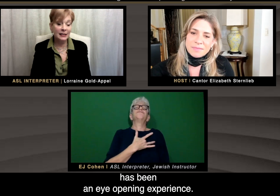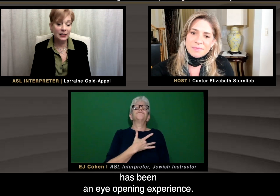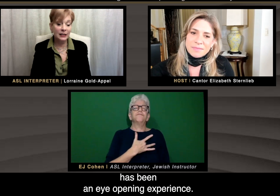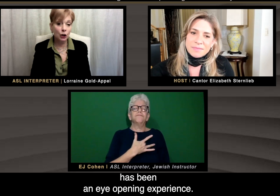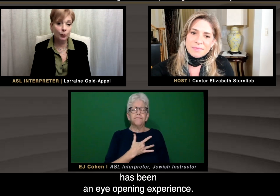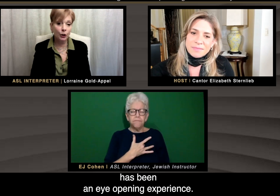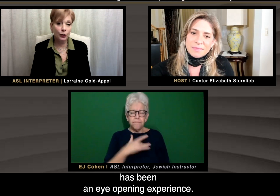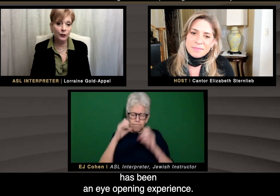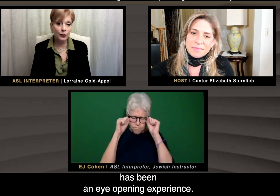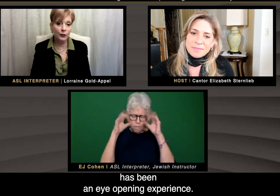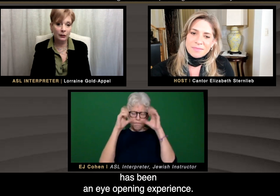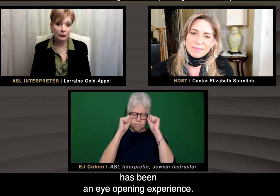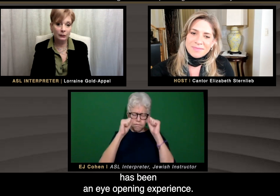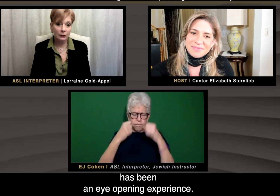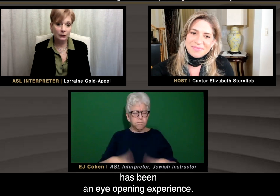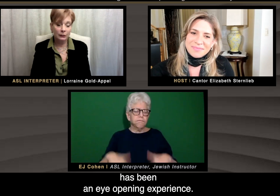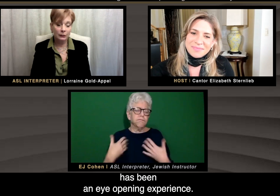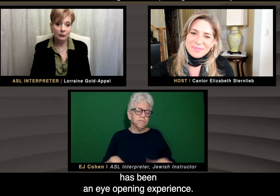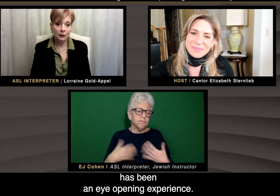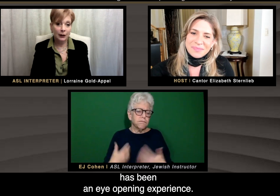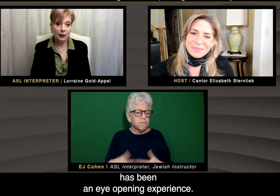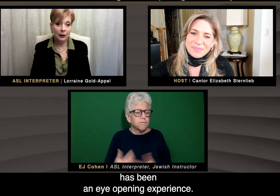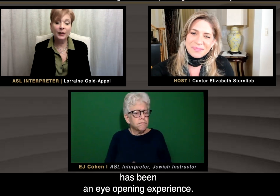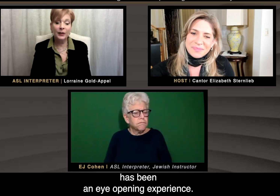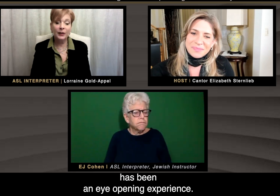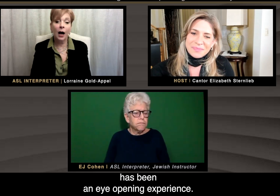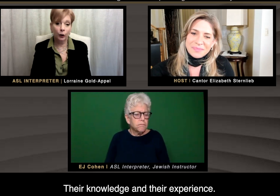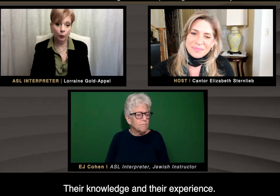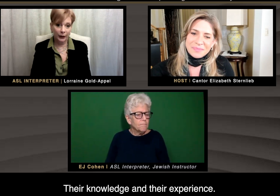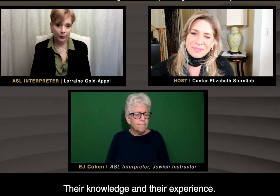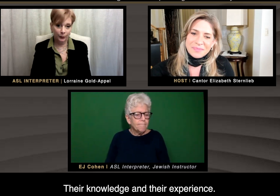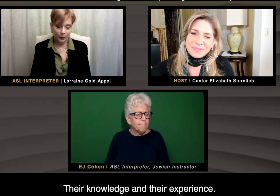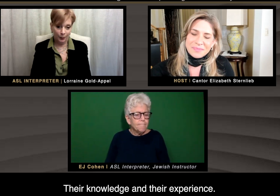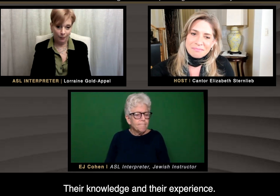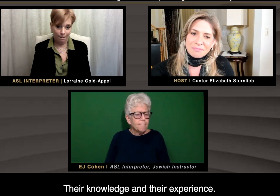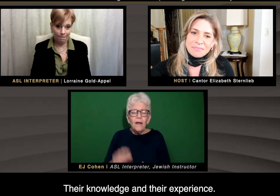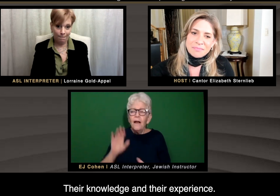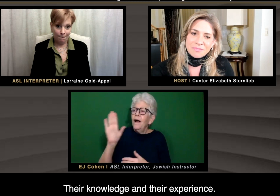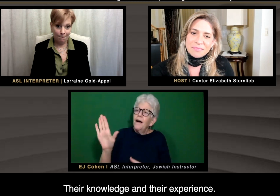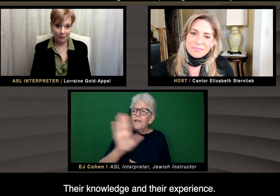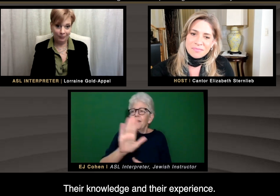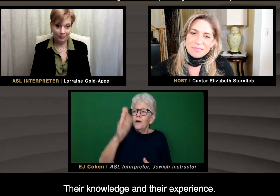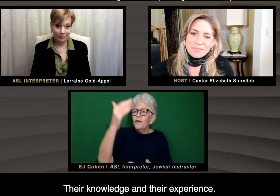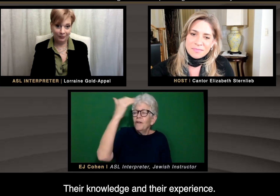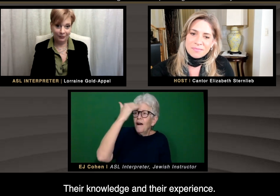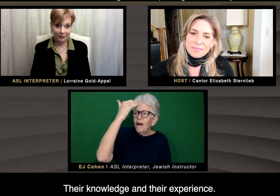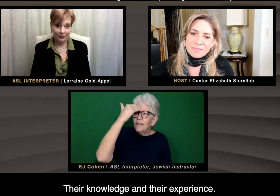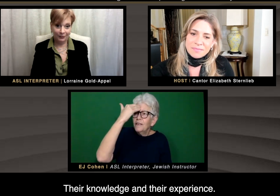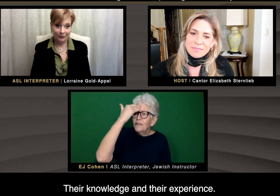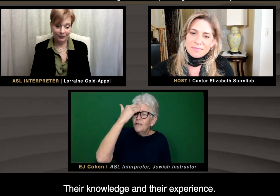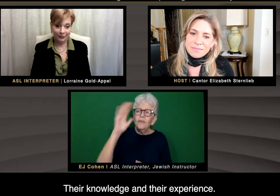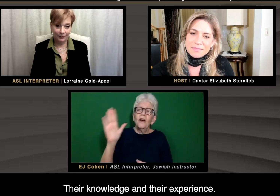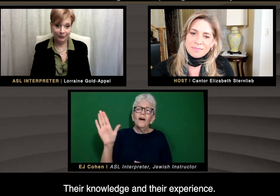and seasoned interpreters has been eye-opening.